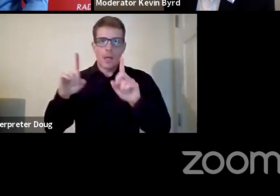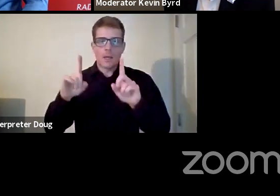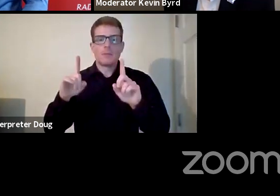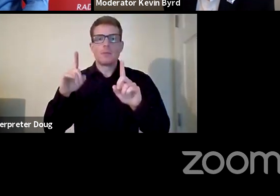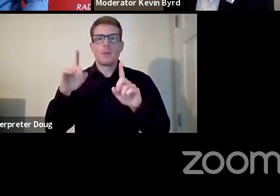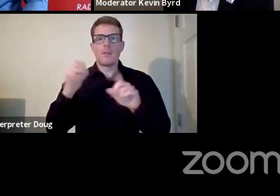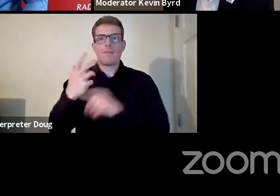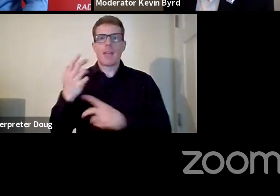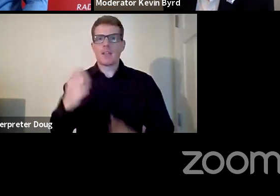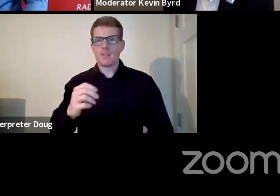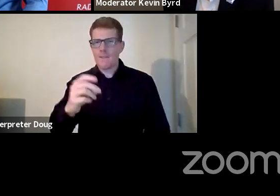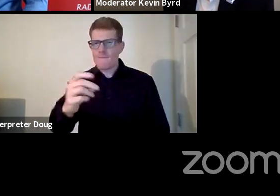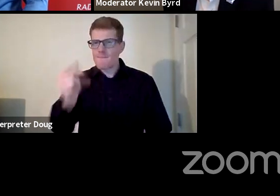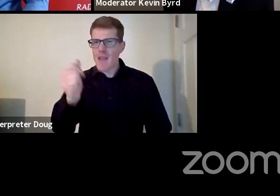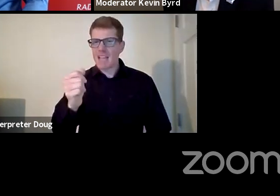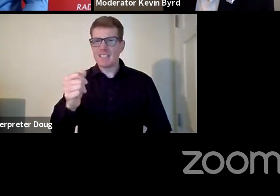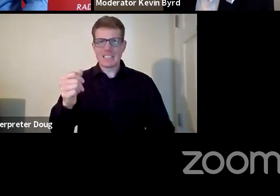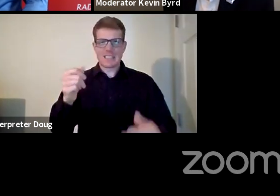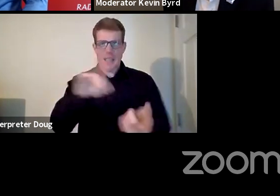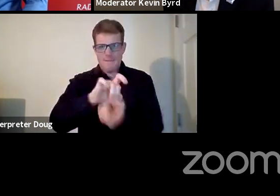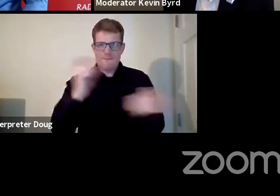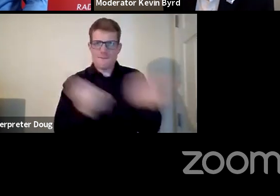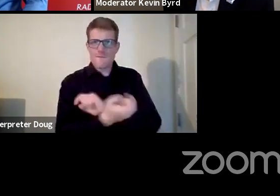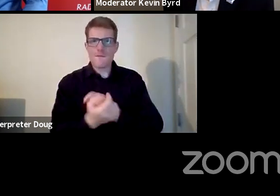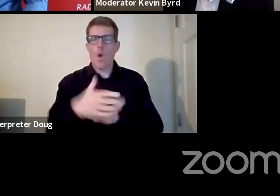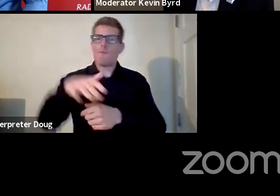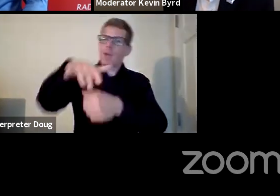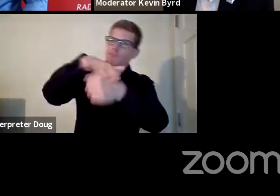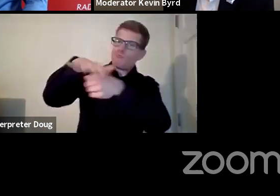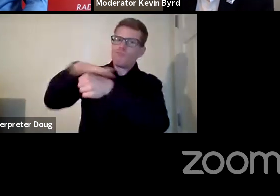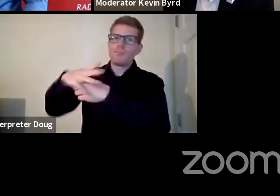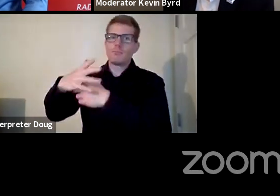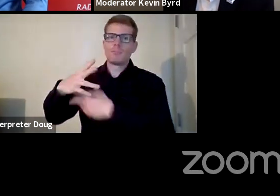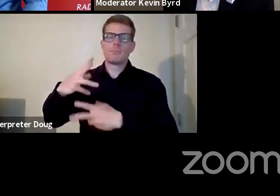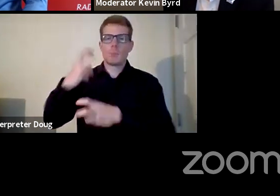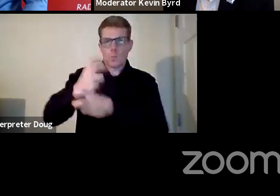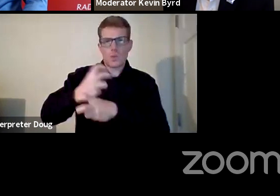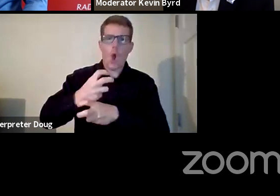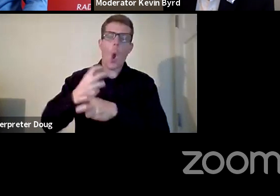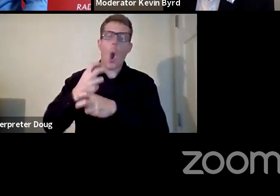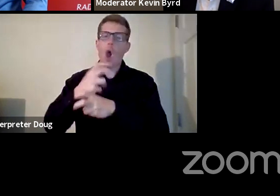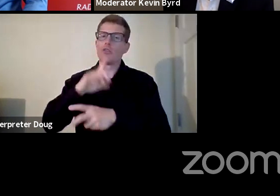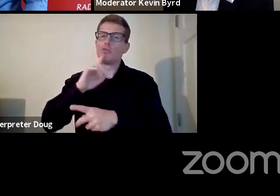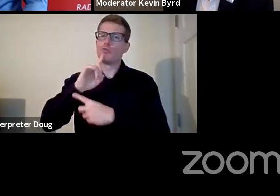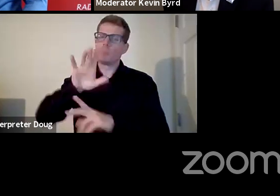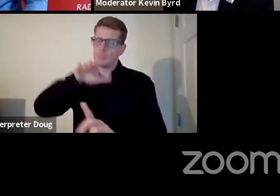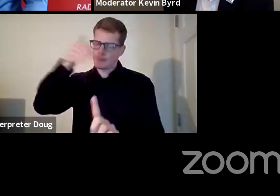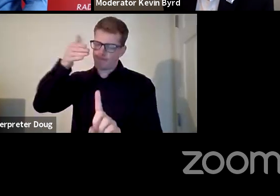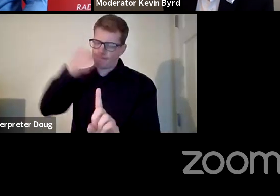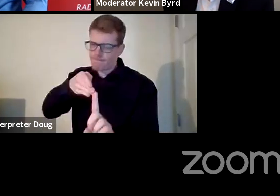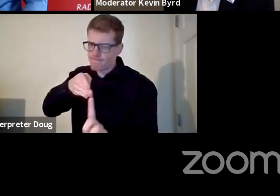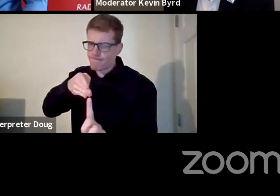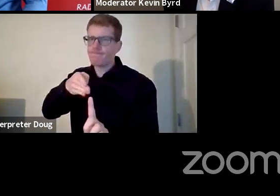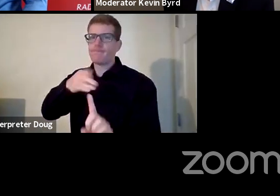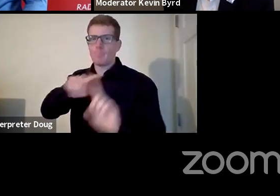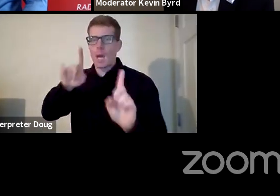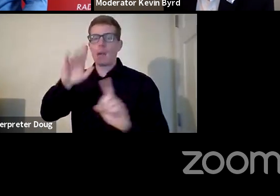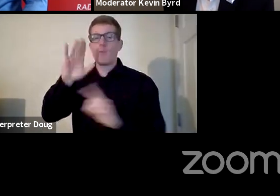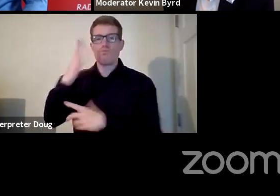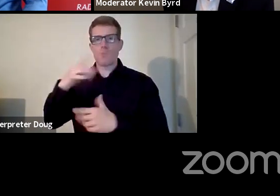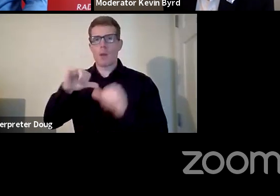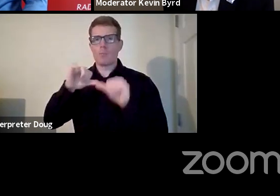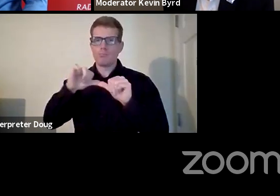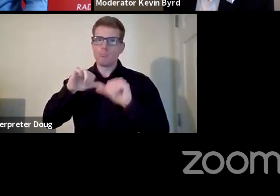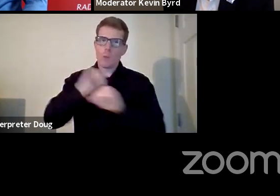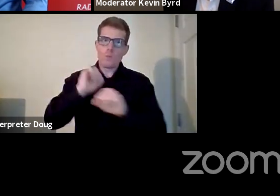rapidly evolving area, so it's hard to pin it down right now, but we will be working with